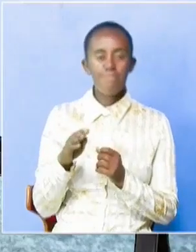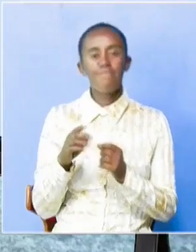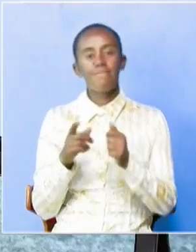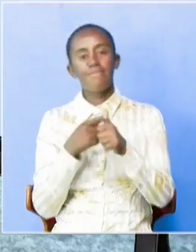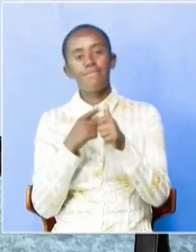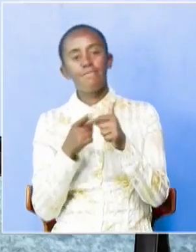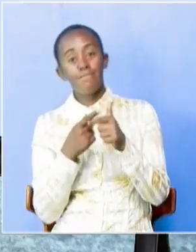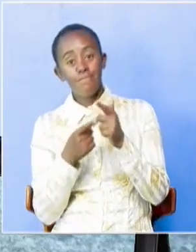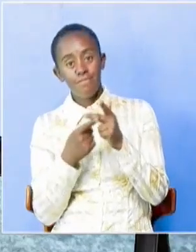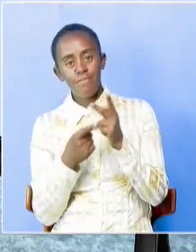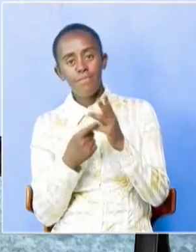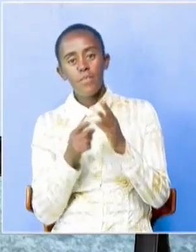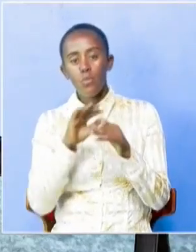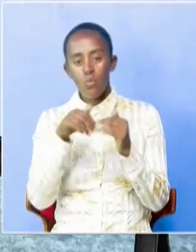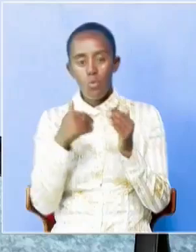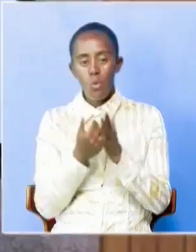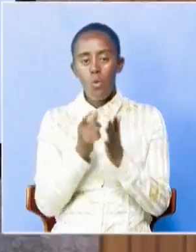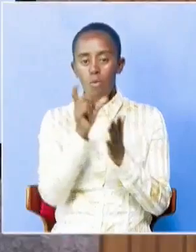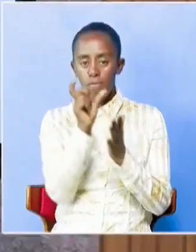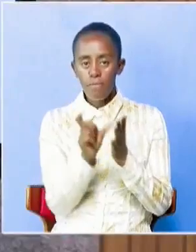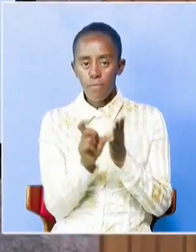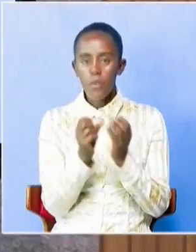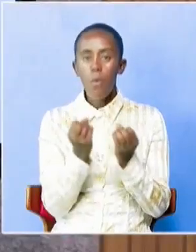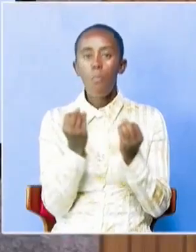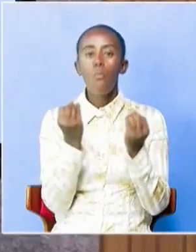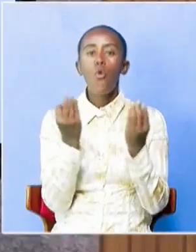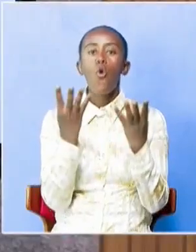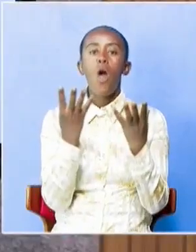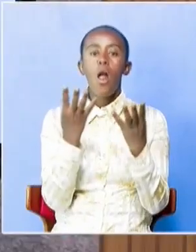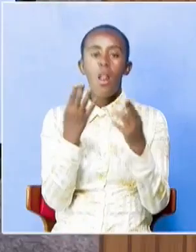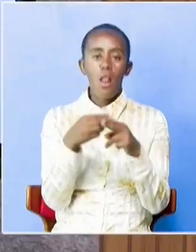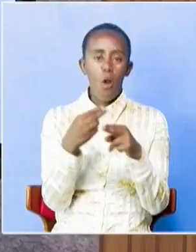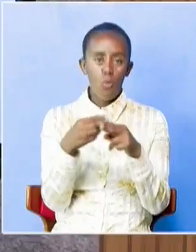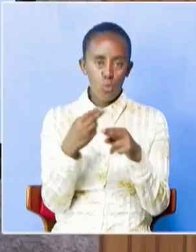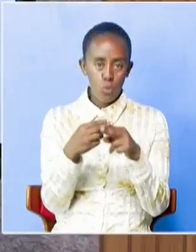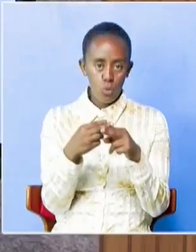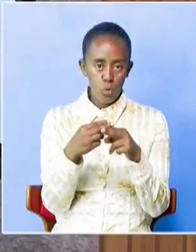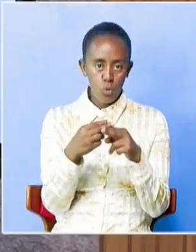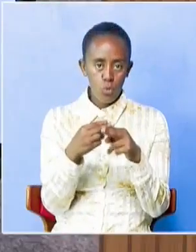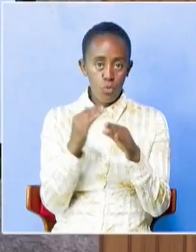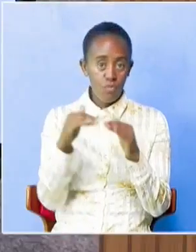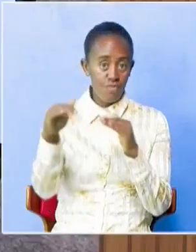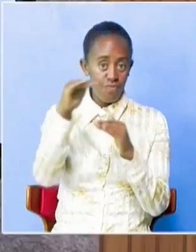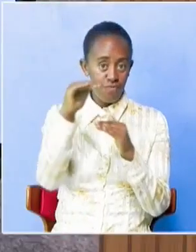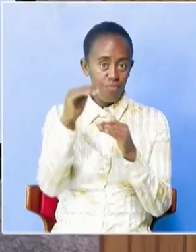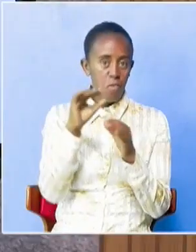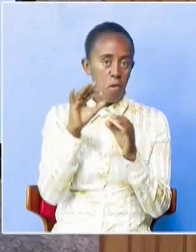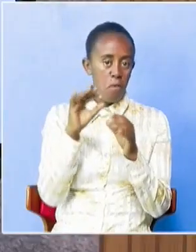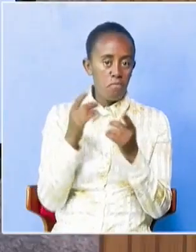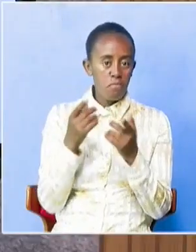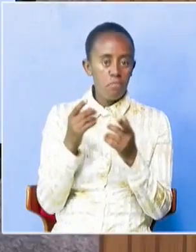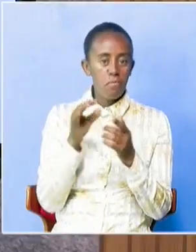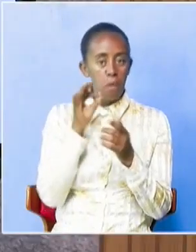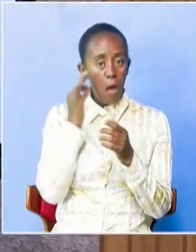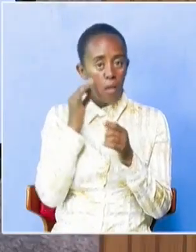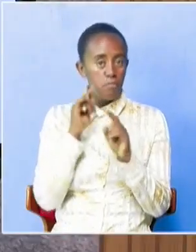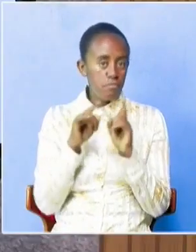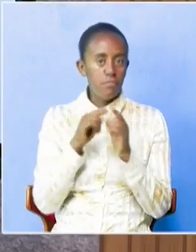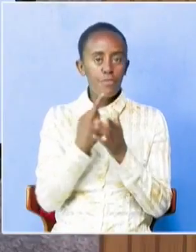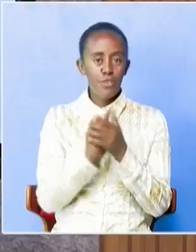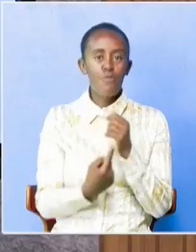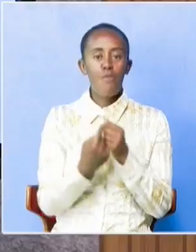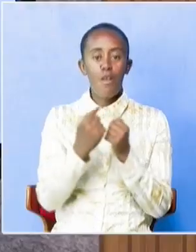So these are all what? Plural nouns. The above ones were singular nouns, but these ones